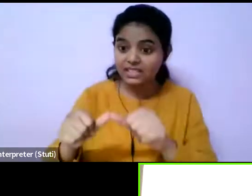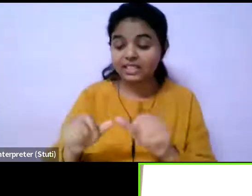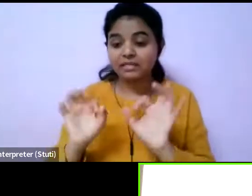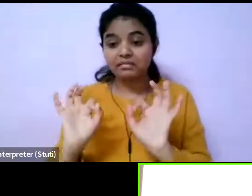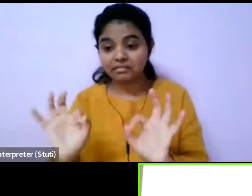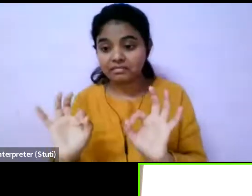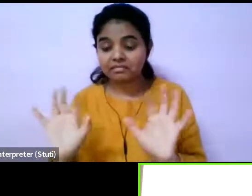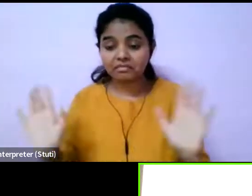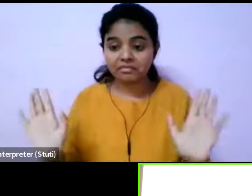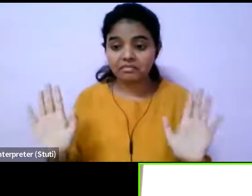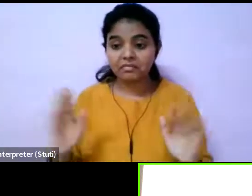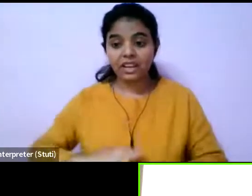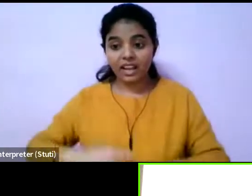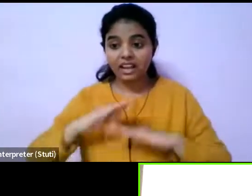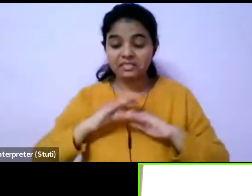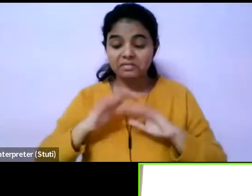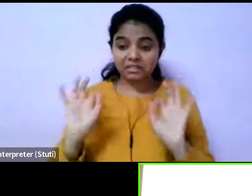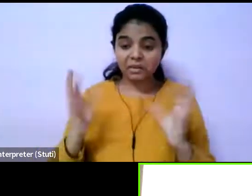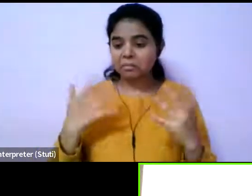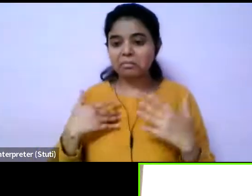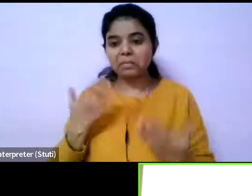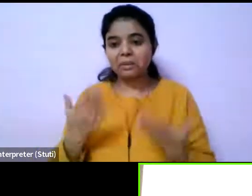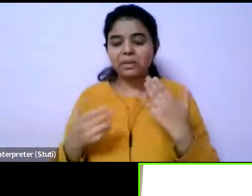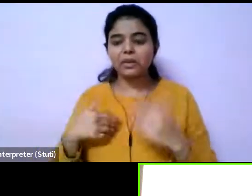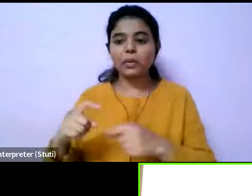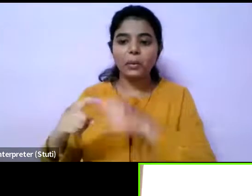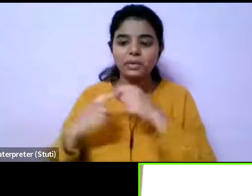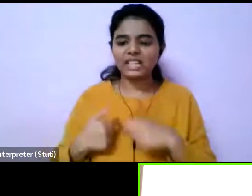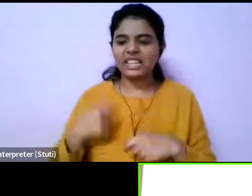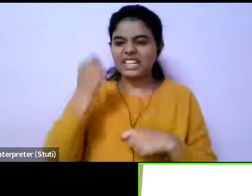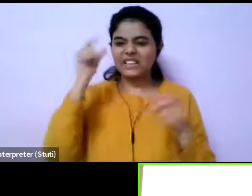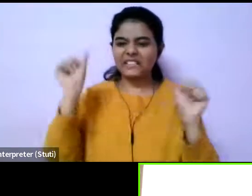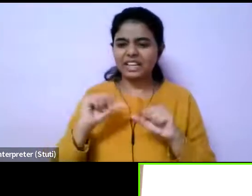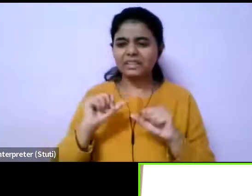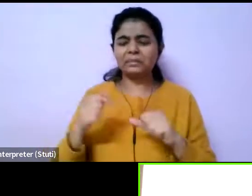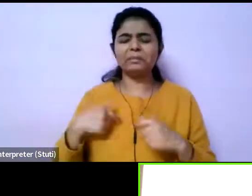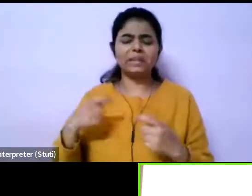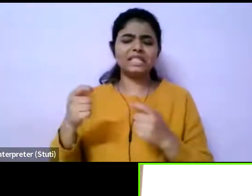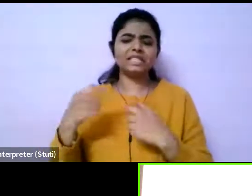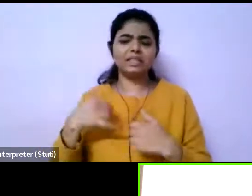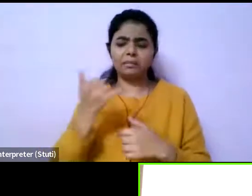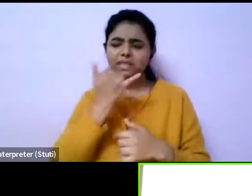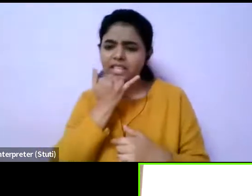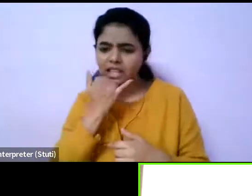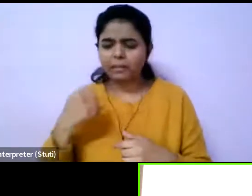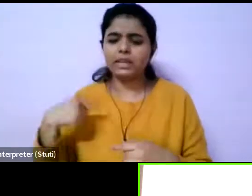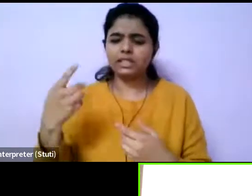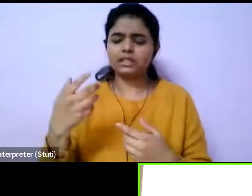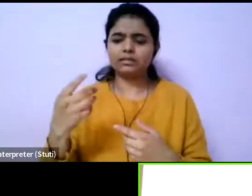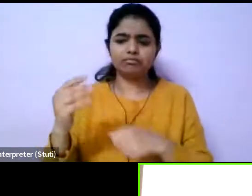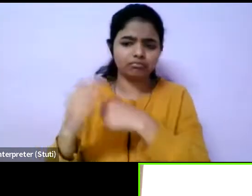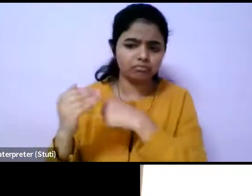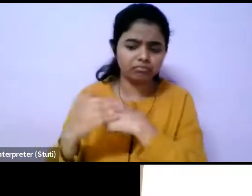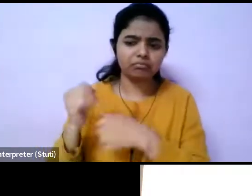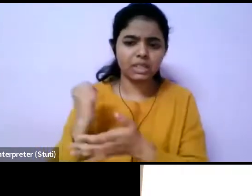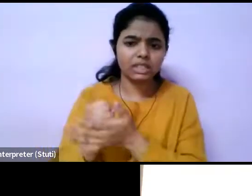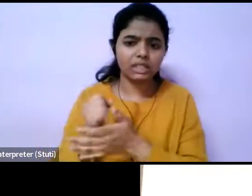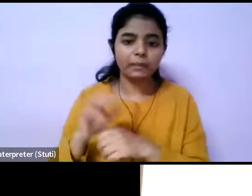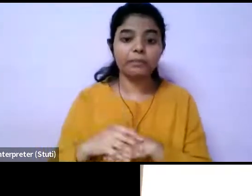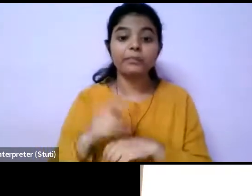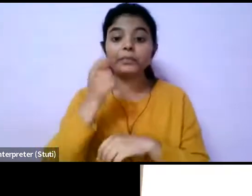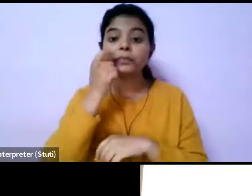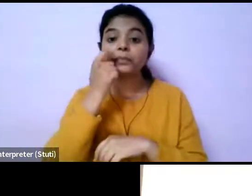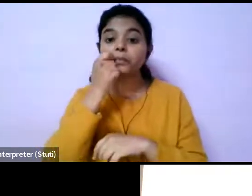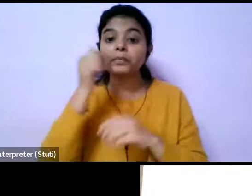question entirely or if I even understood your question in its entirety. So please correct me if that's the case. Shilpa,